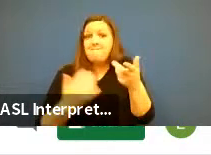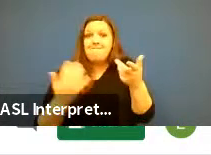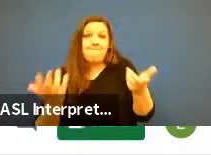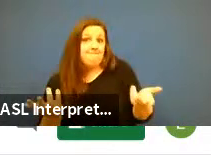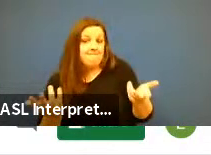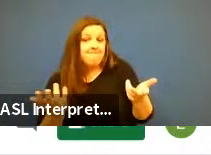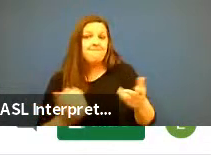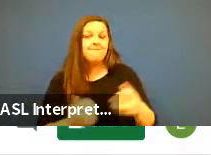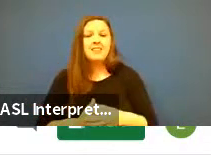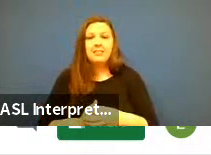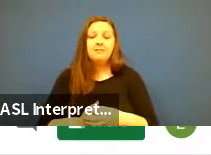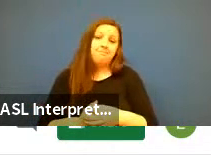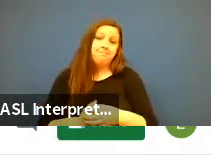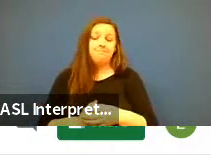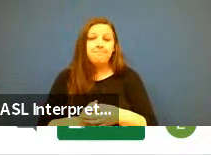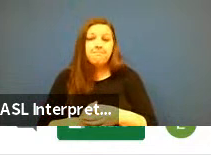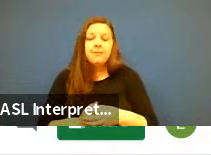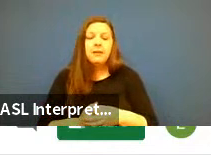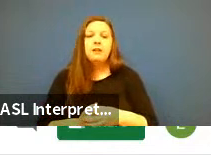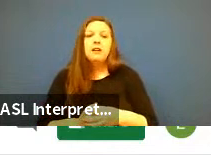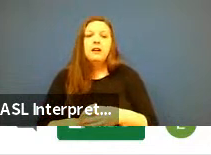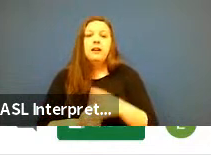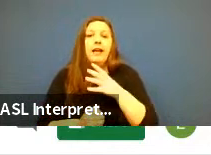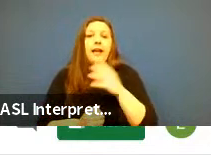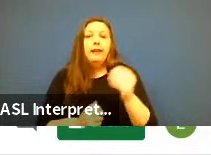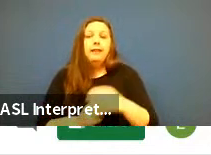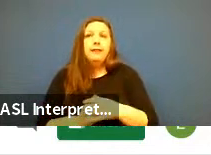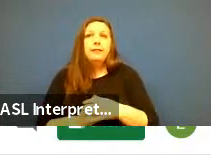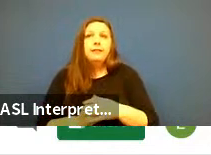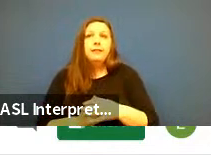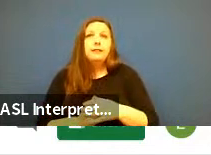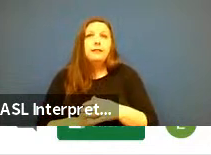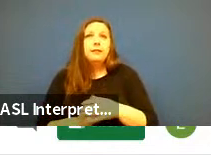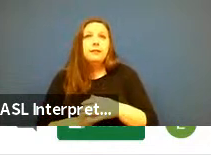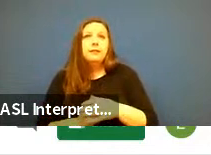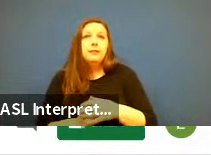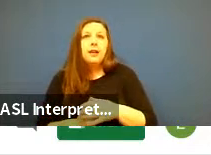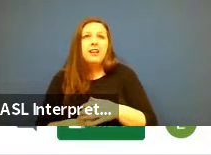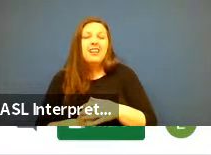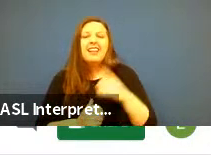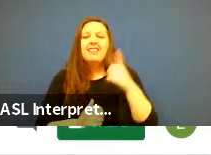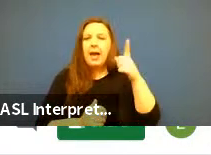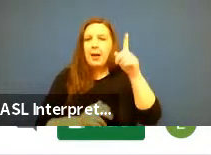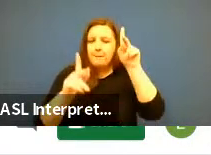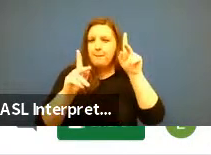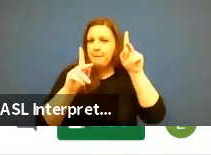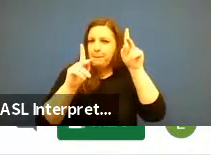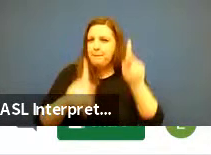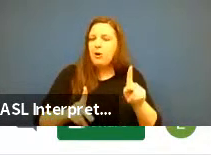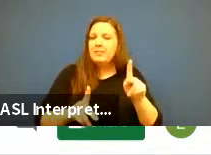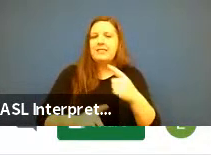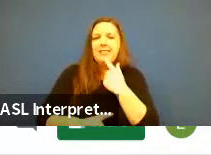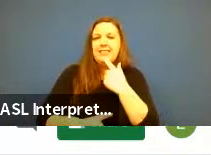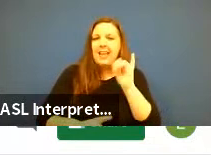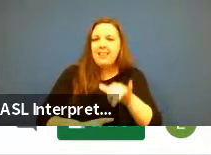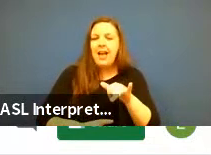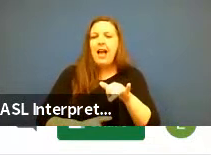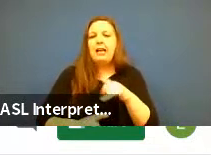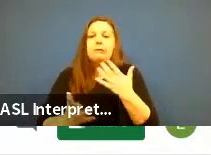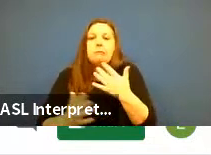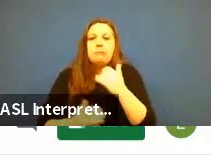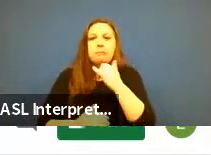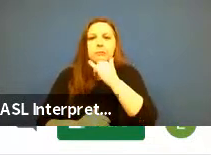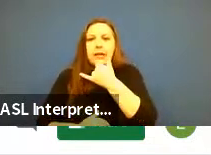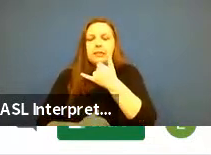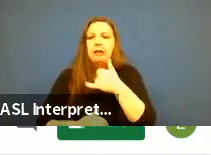relations committee. And it was just kind of a slip, and he didn't really mean it that way, but he came